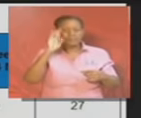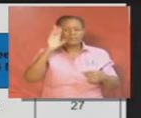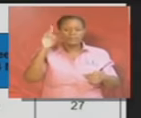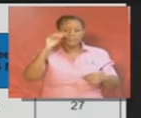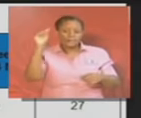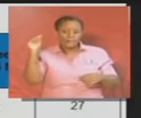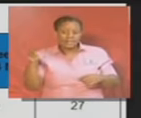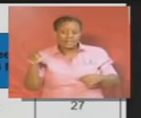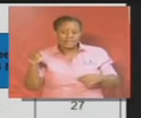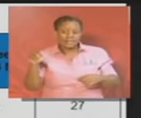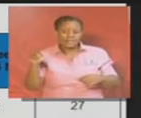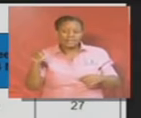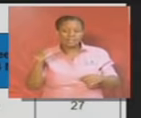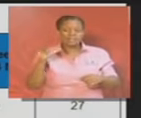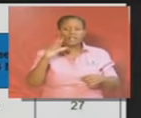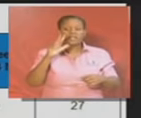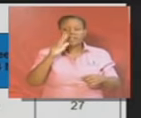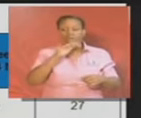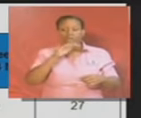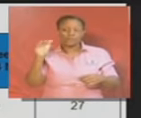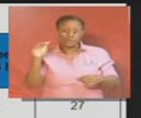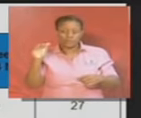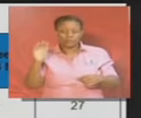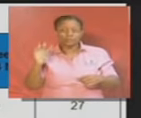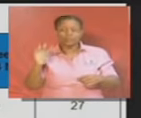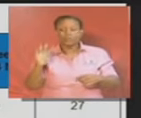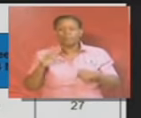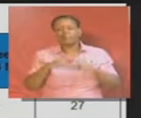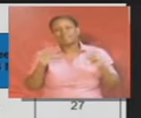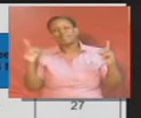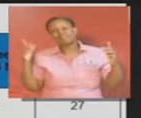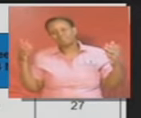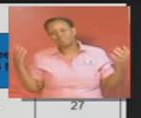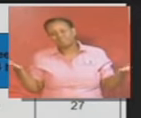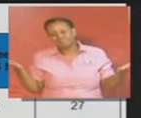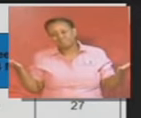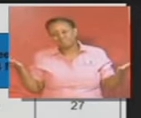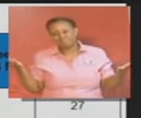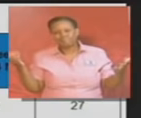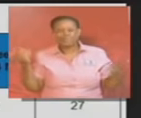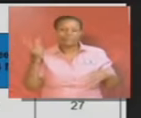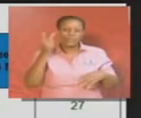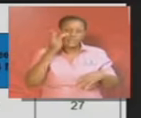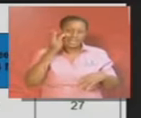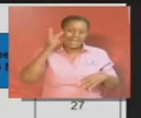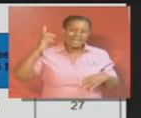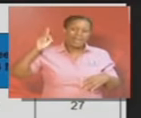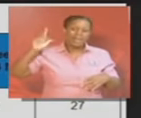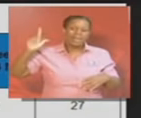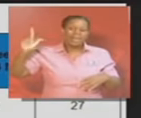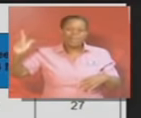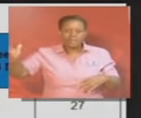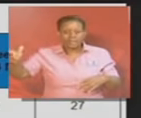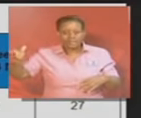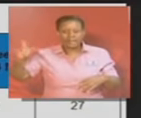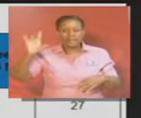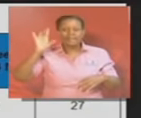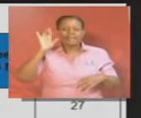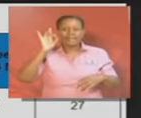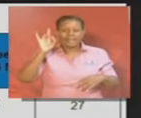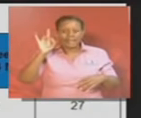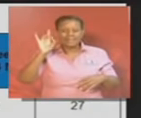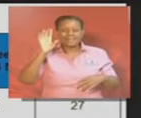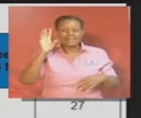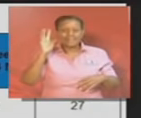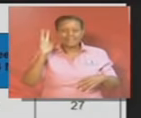epidemiological weeks 12 to 13, we recorded 87 such cases out of the 164, which is